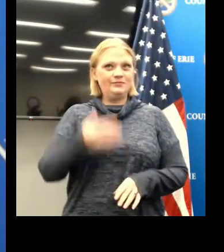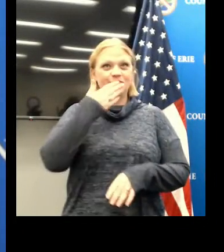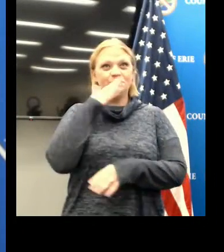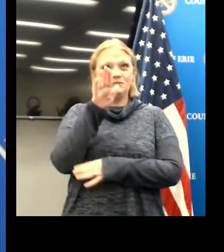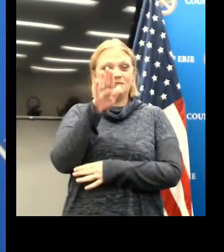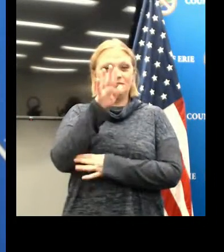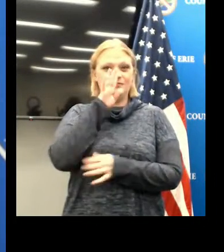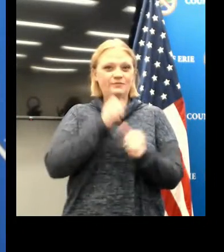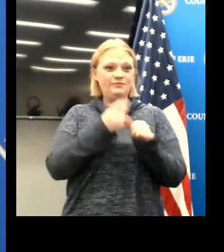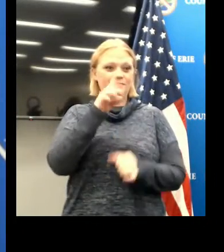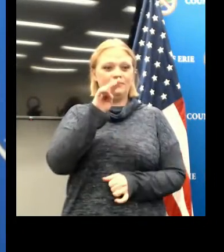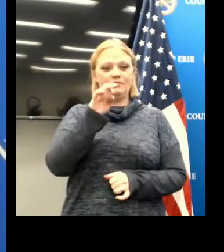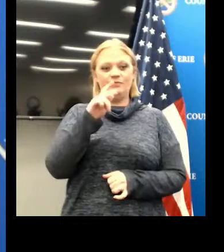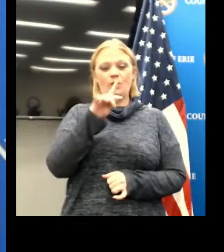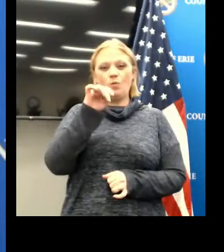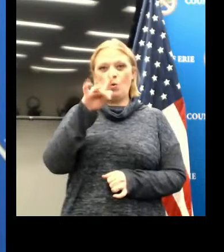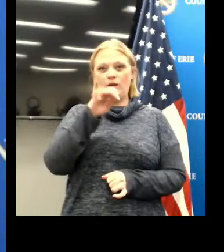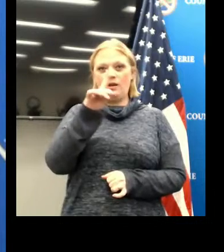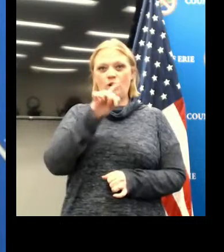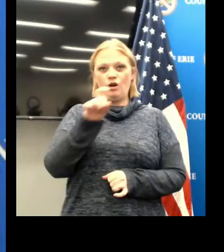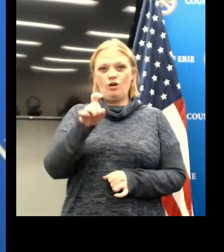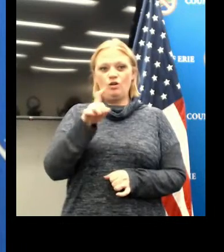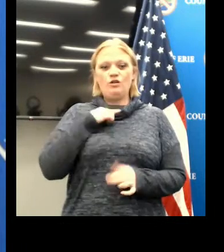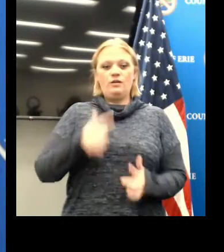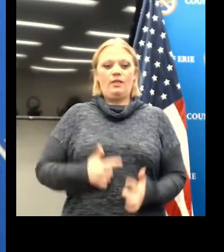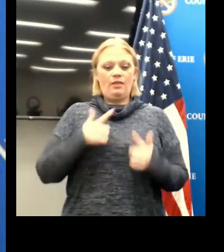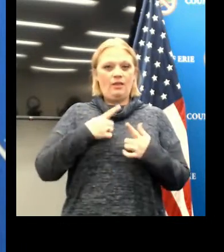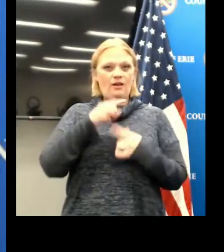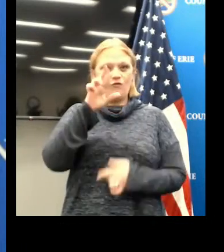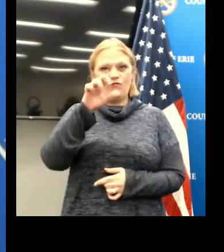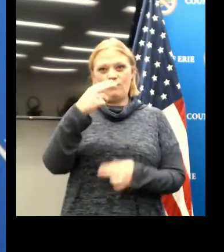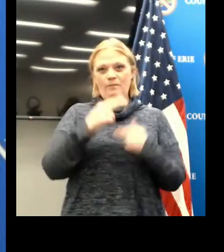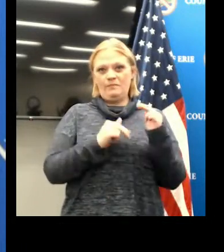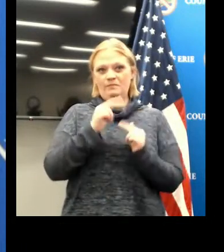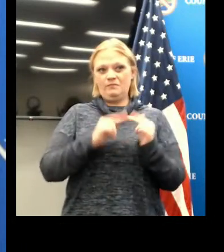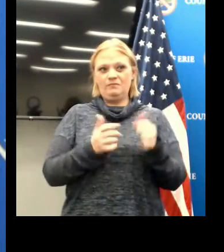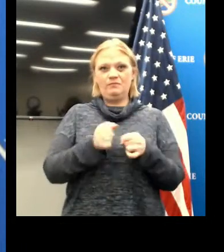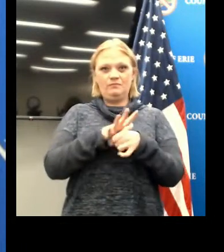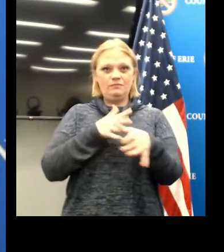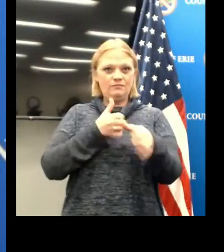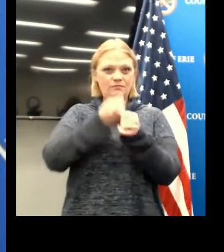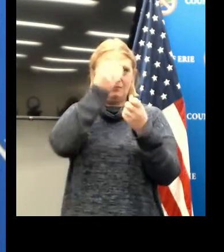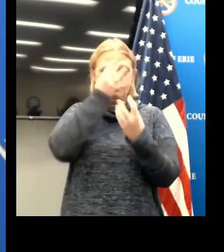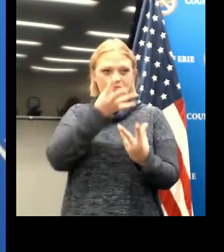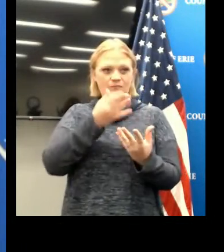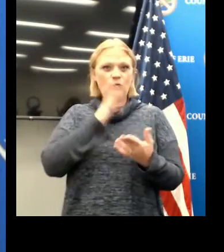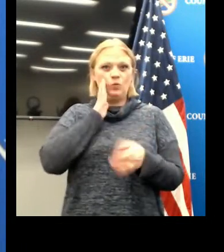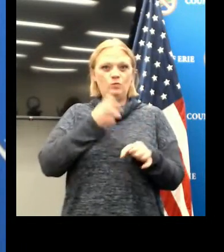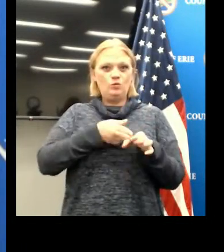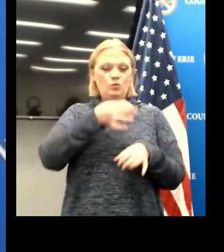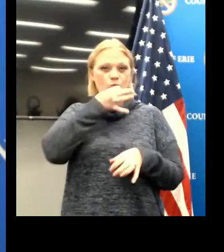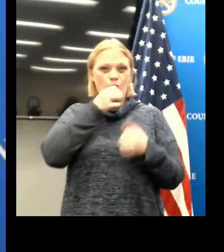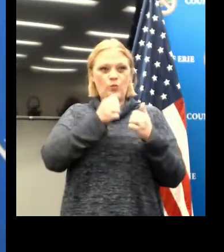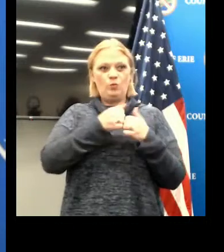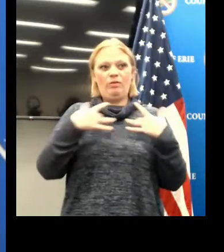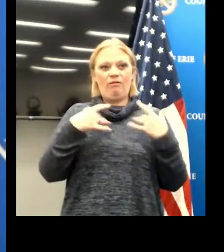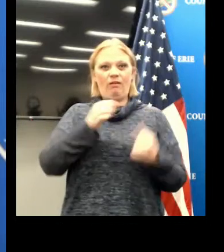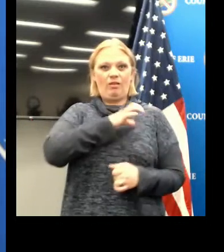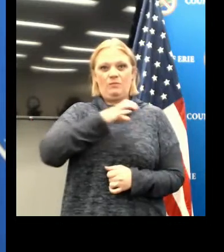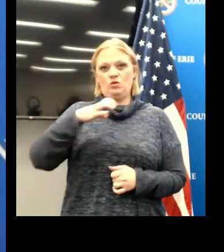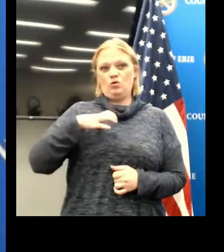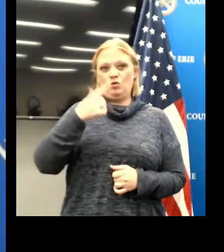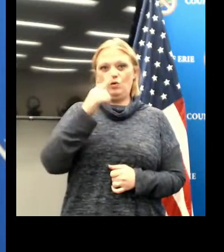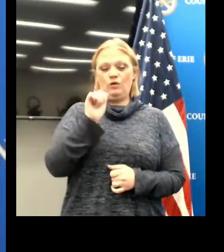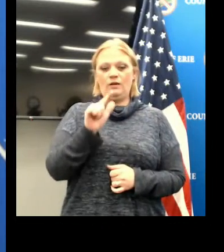Good afternoon, everyone. It's Mark Polenkars coming to you live from the Rath Building with another COVID-19 update. I'll be joined very soon by our Health Commissioner, Dr. Gail